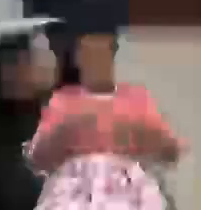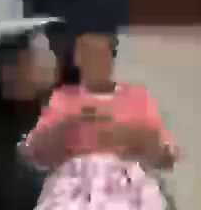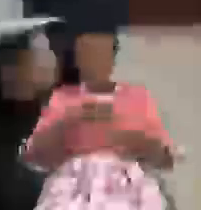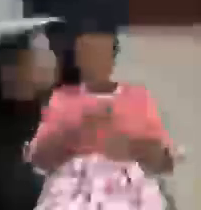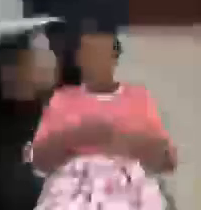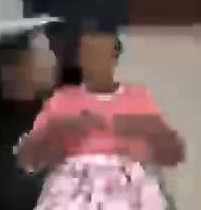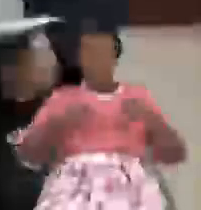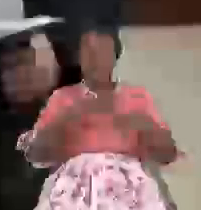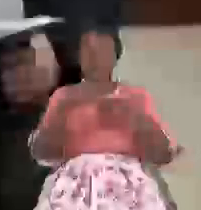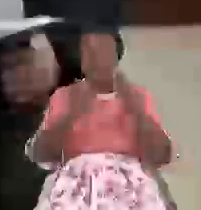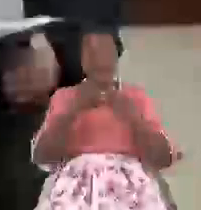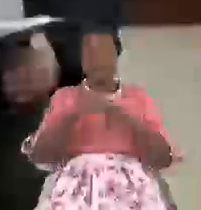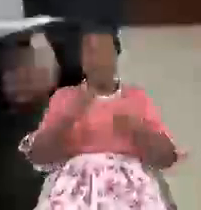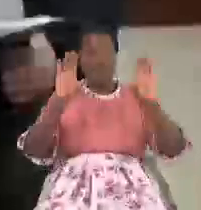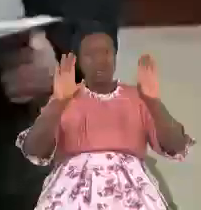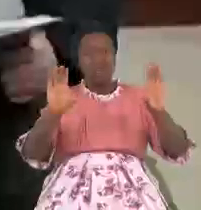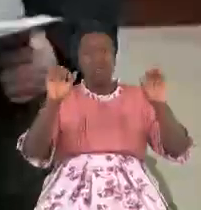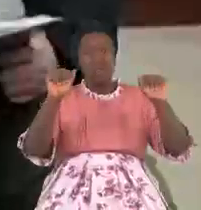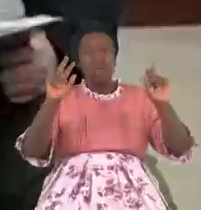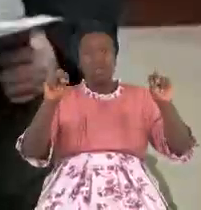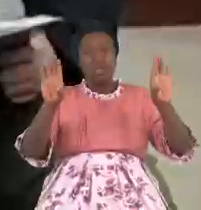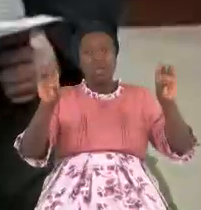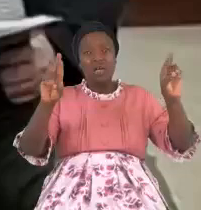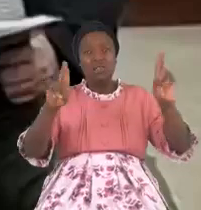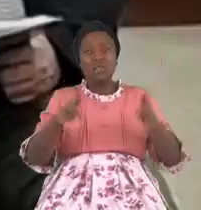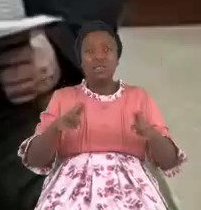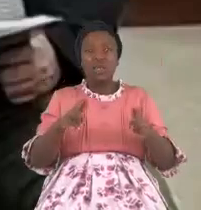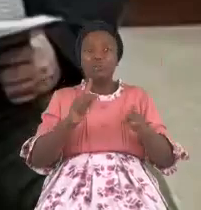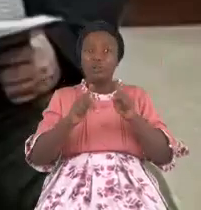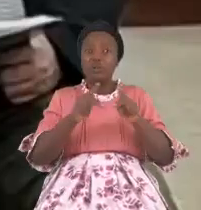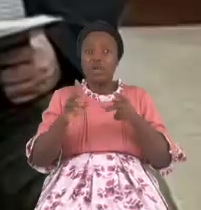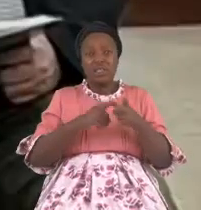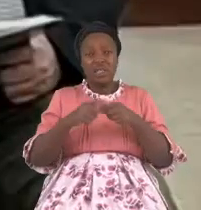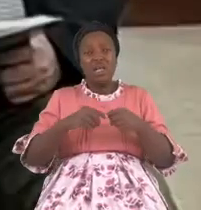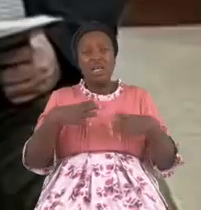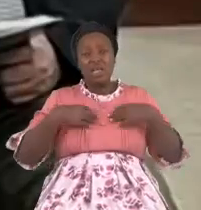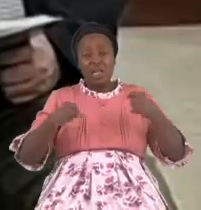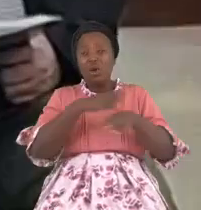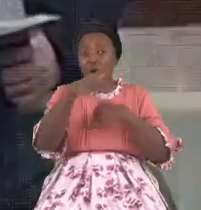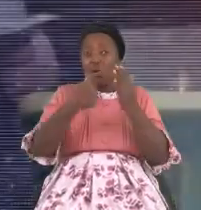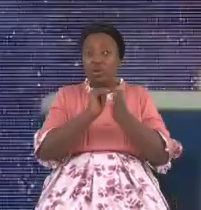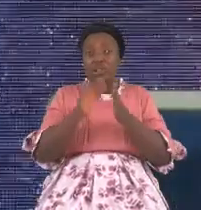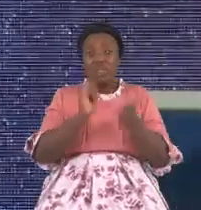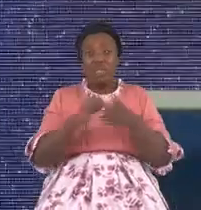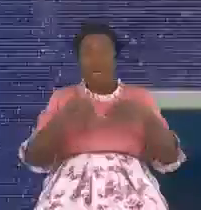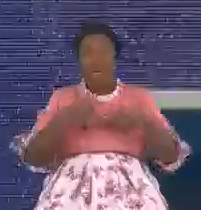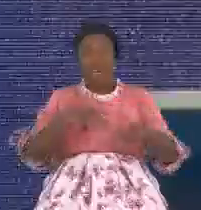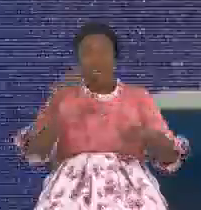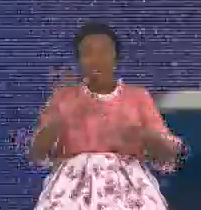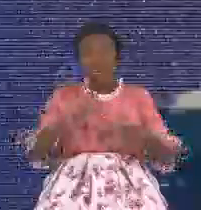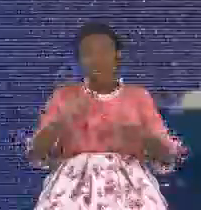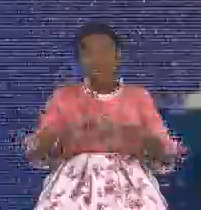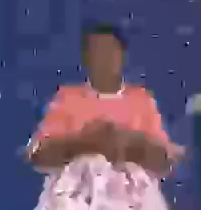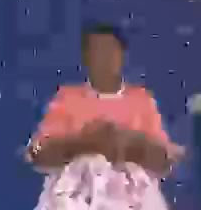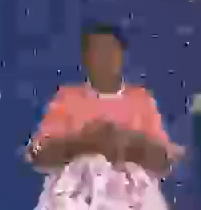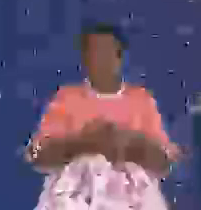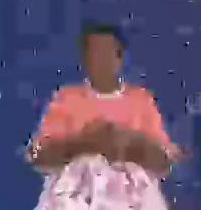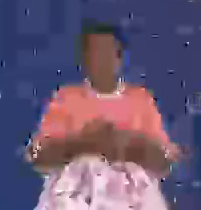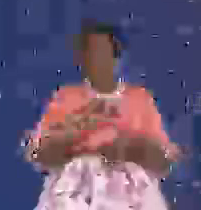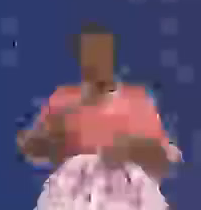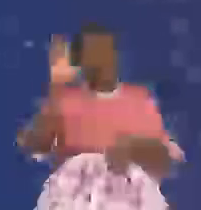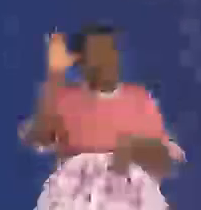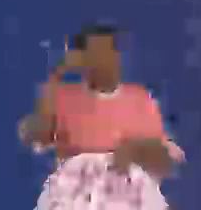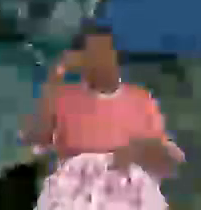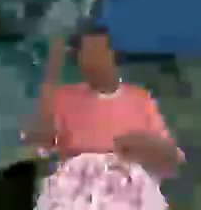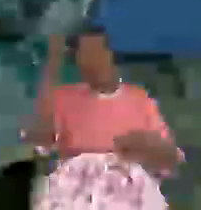patients healing all of the people that have incurable disease healing all it's